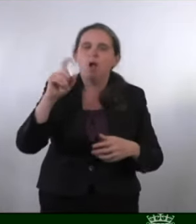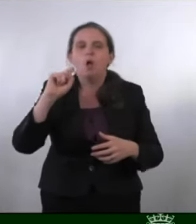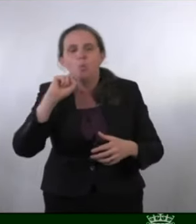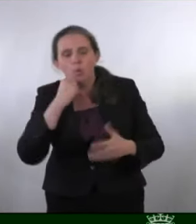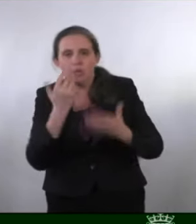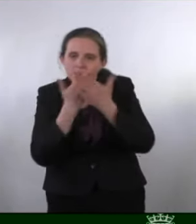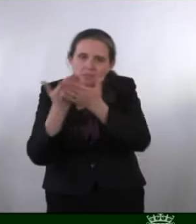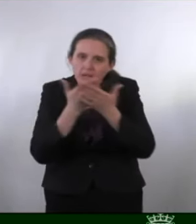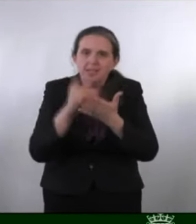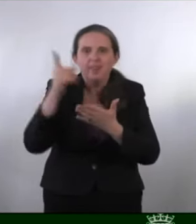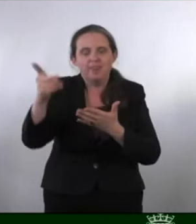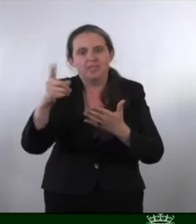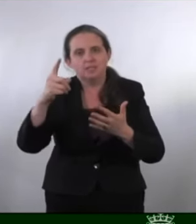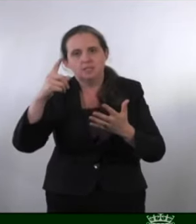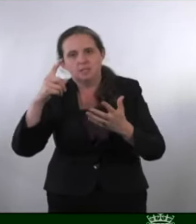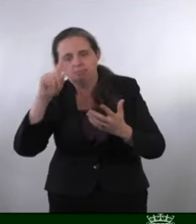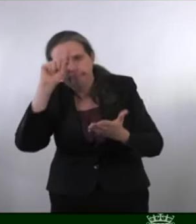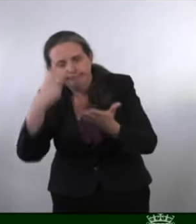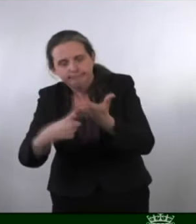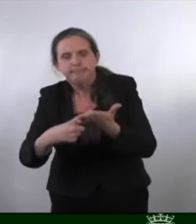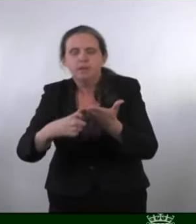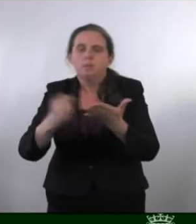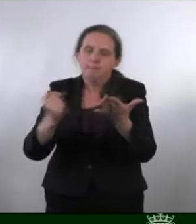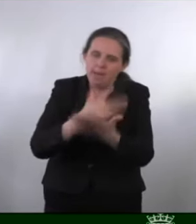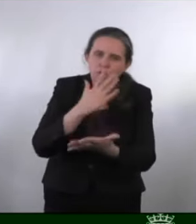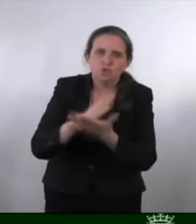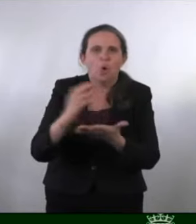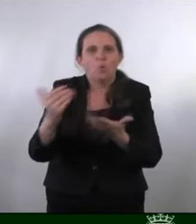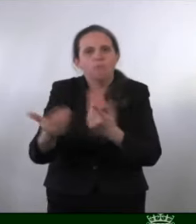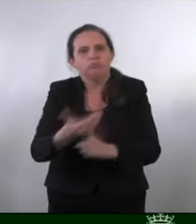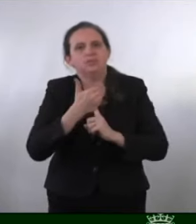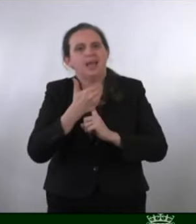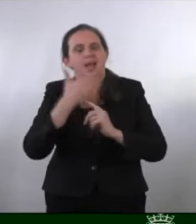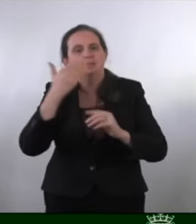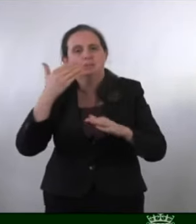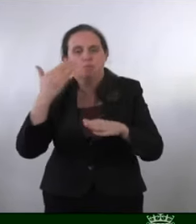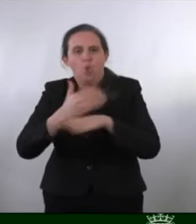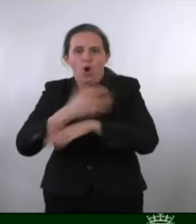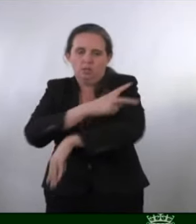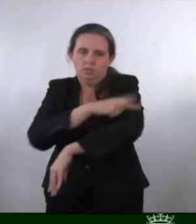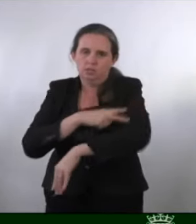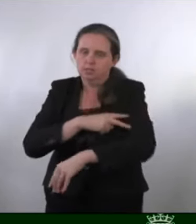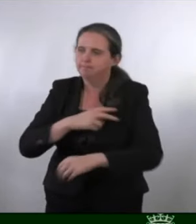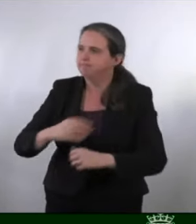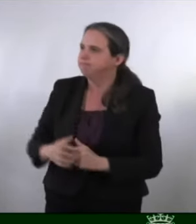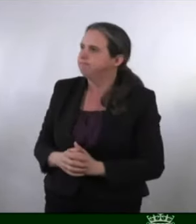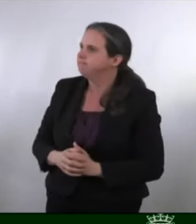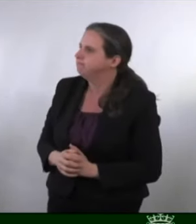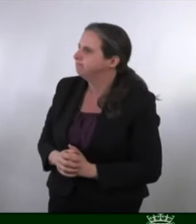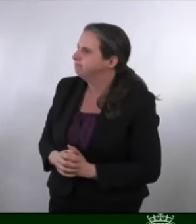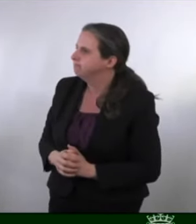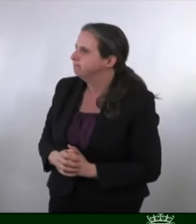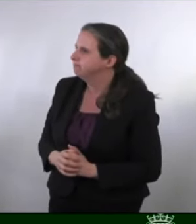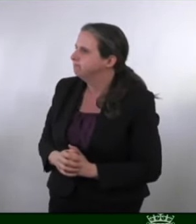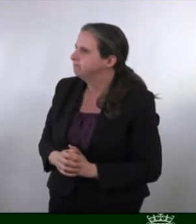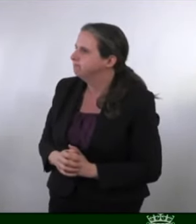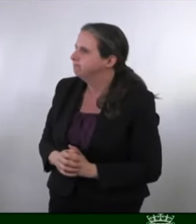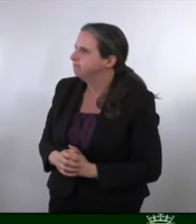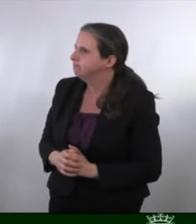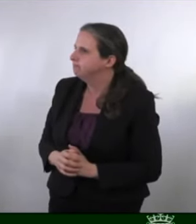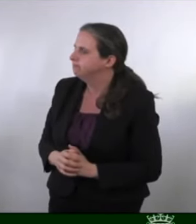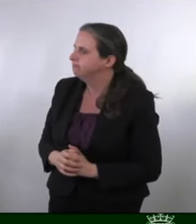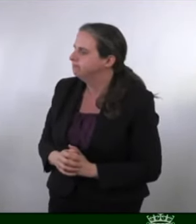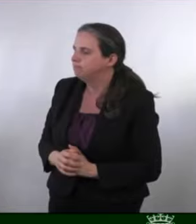workers. Aaron Bell. Thank you, Madam Deputy Speaker. Can I thank the Prime Minister for his statement, and can I also join my honourable friend from Stoke